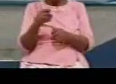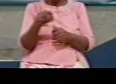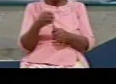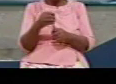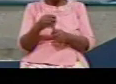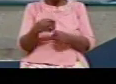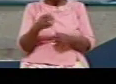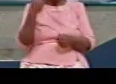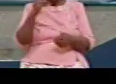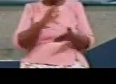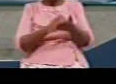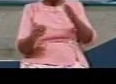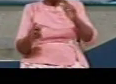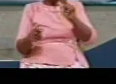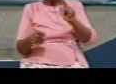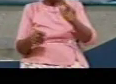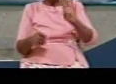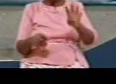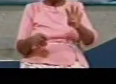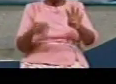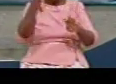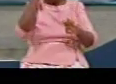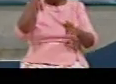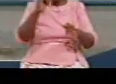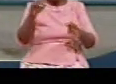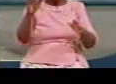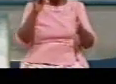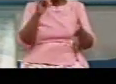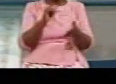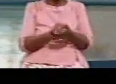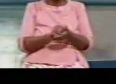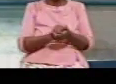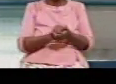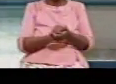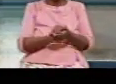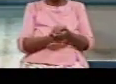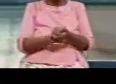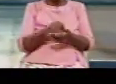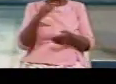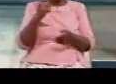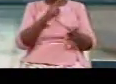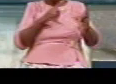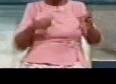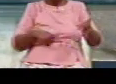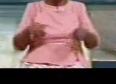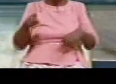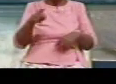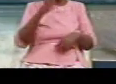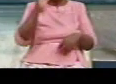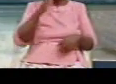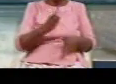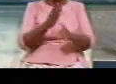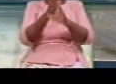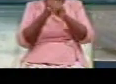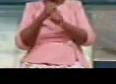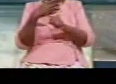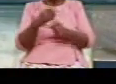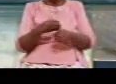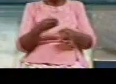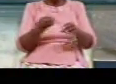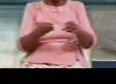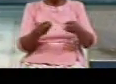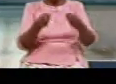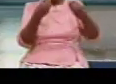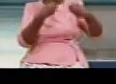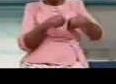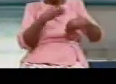verse 24, it says, knowing in verse 24 that of the Lord he shall receive the reward of the inheritance,